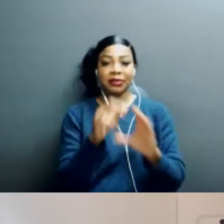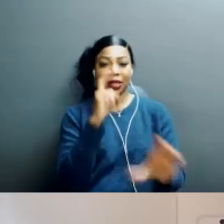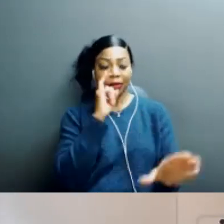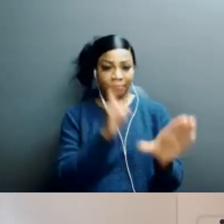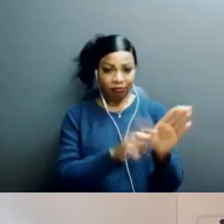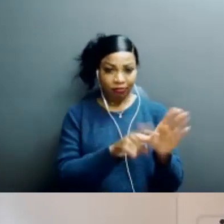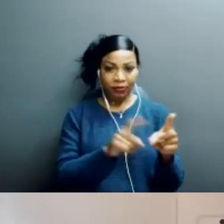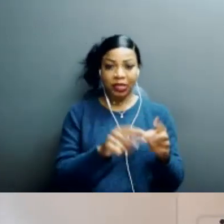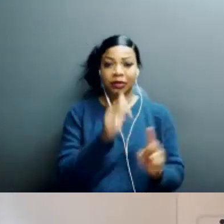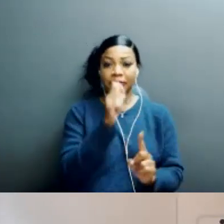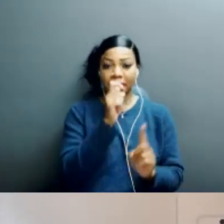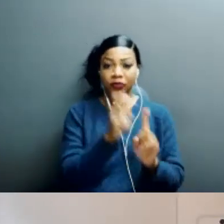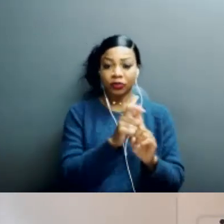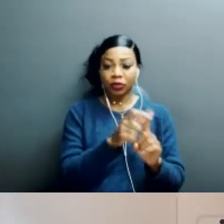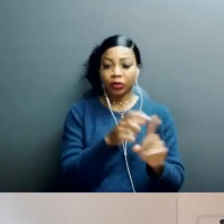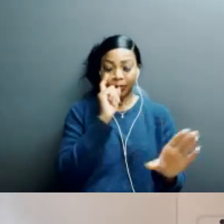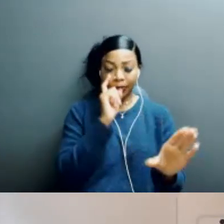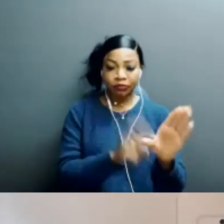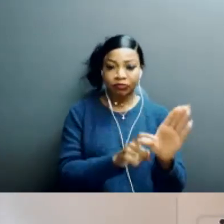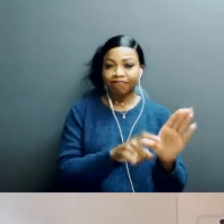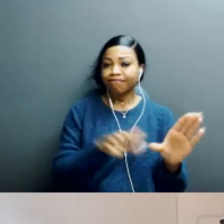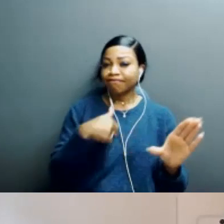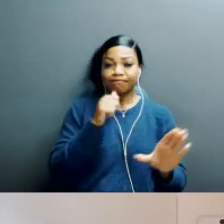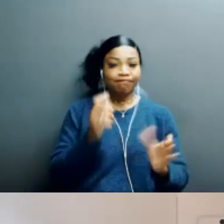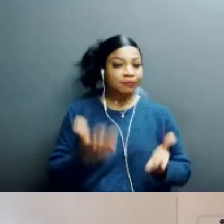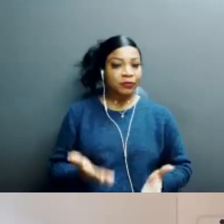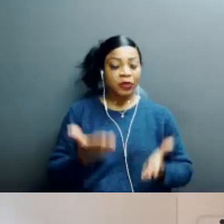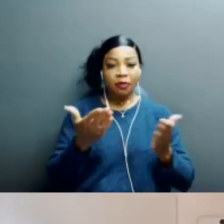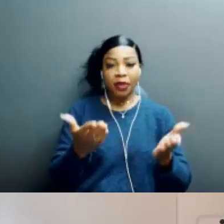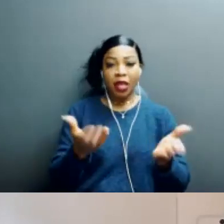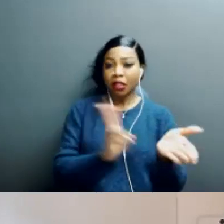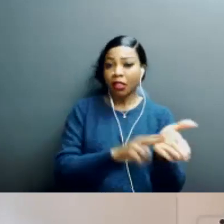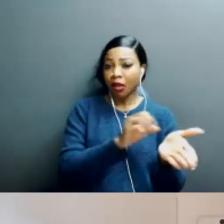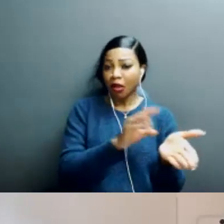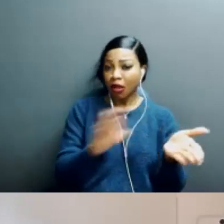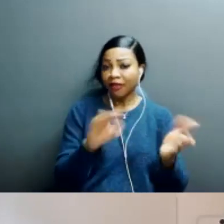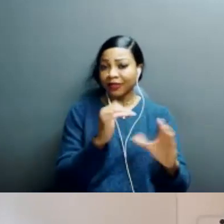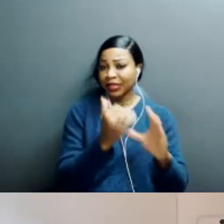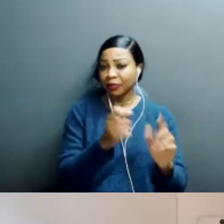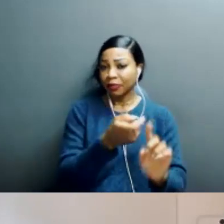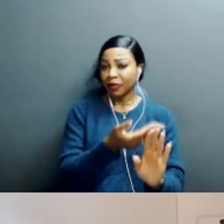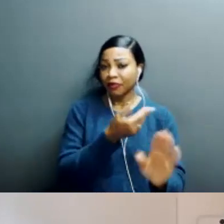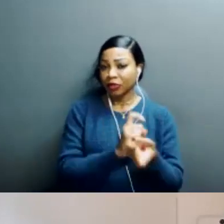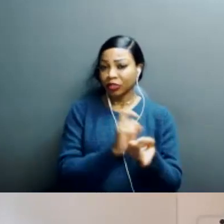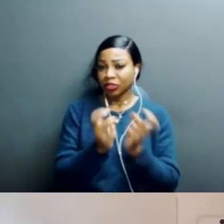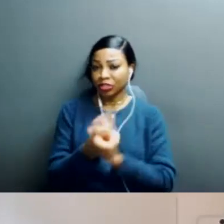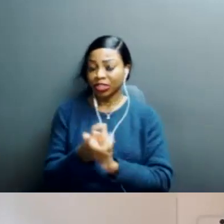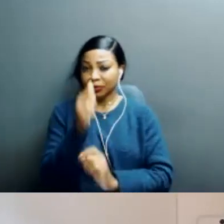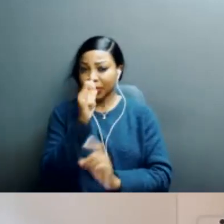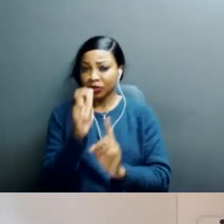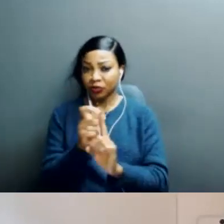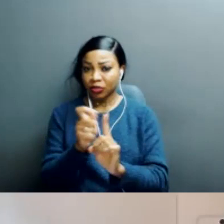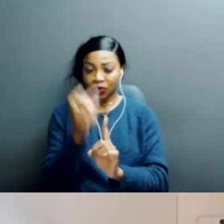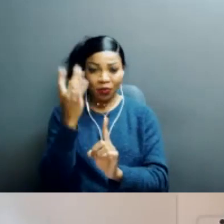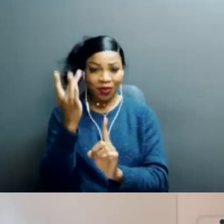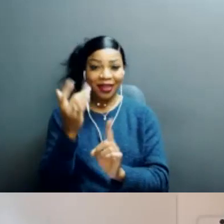and your password being compromised I don't recommend that you log off of emails before changing the passwords because you